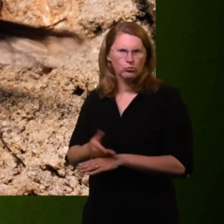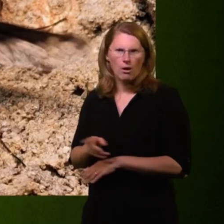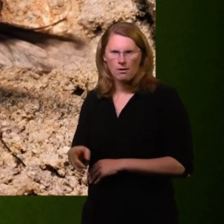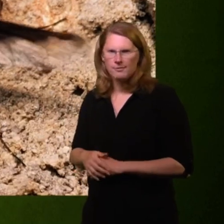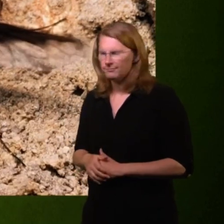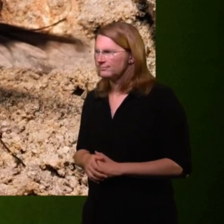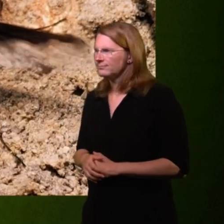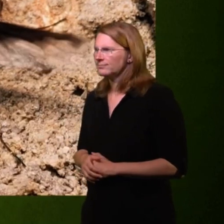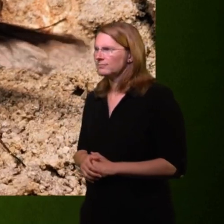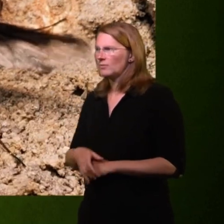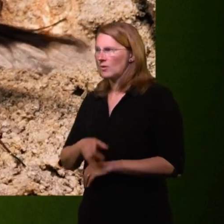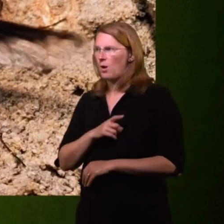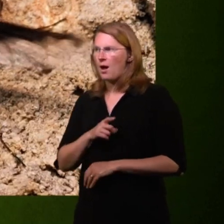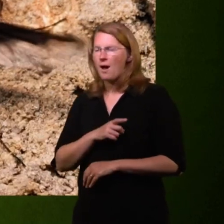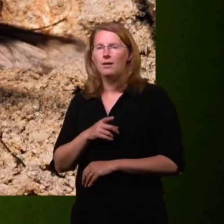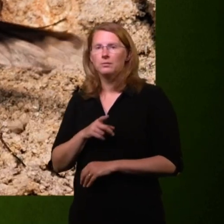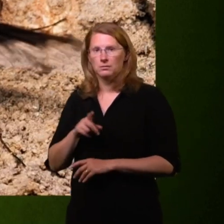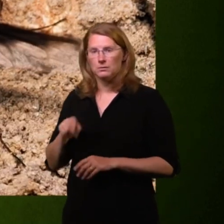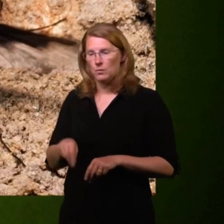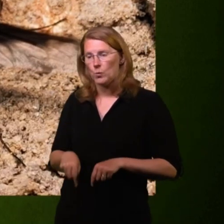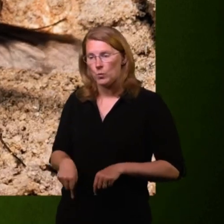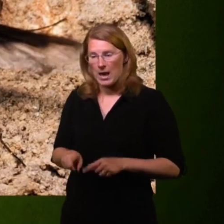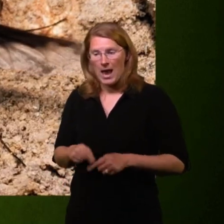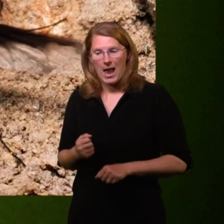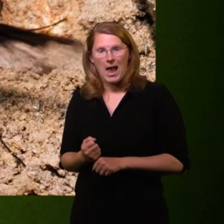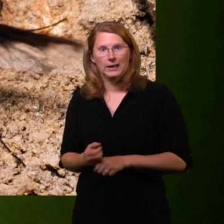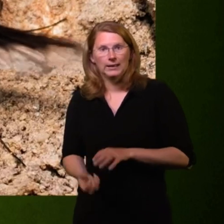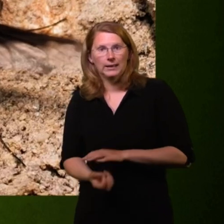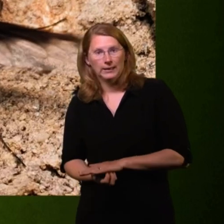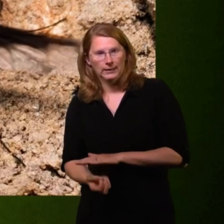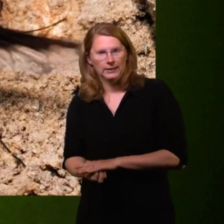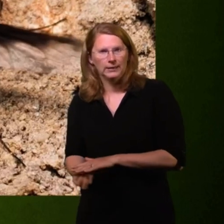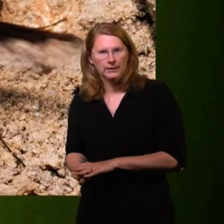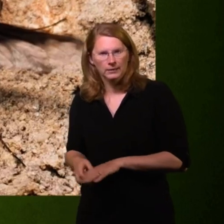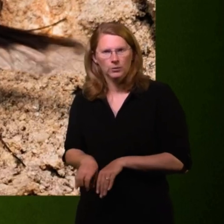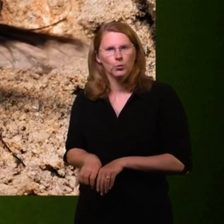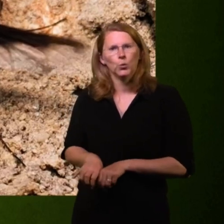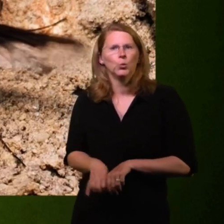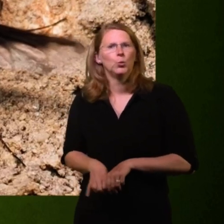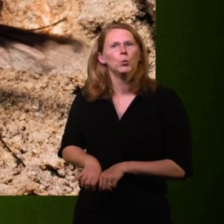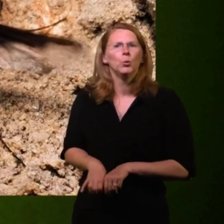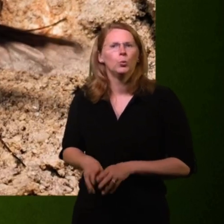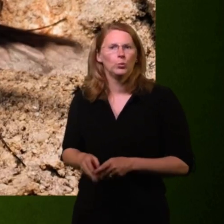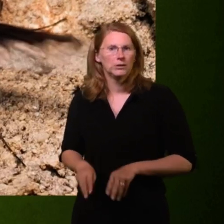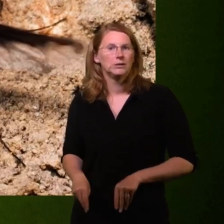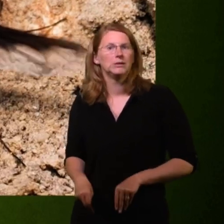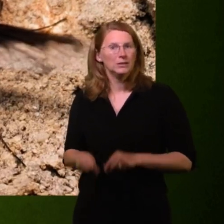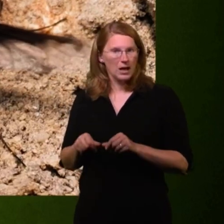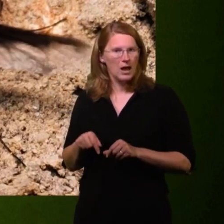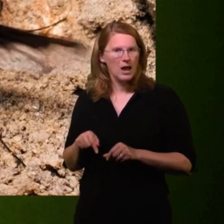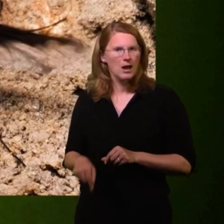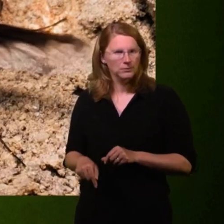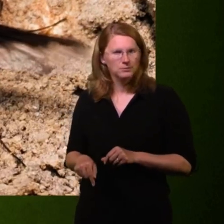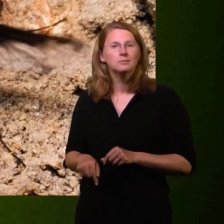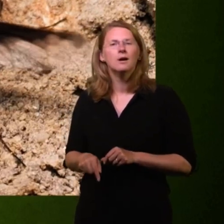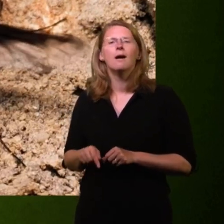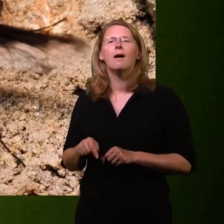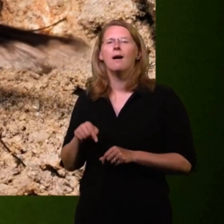And of course, it has a crucial function. The wiggling motion covers her eggs with